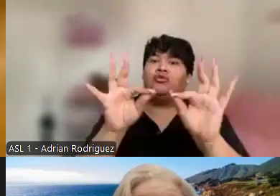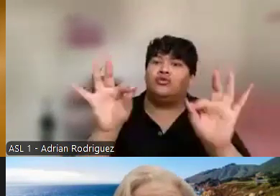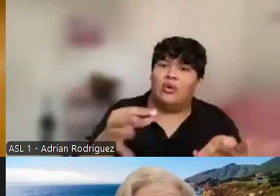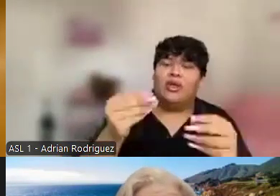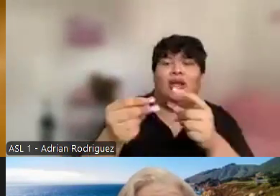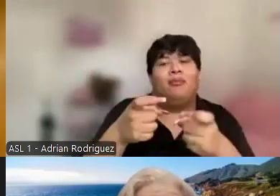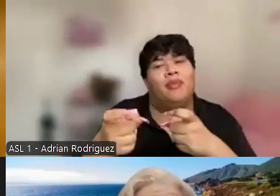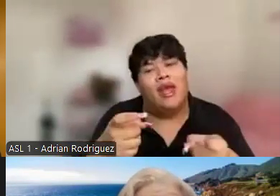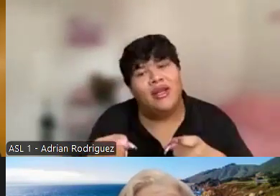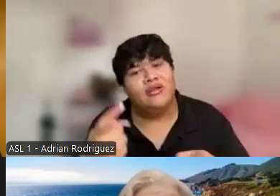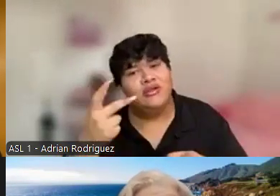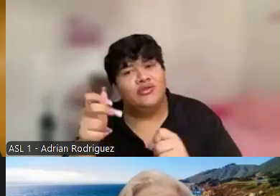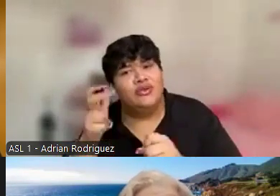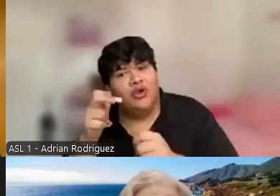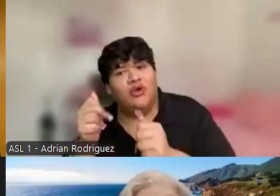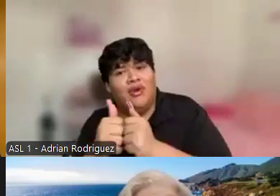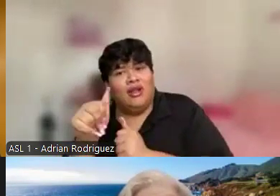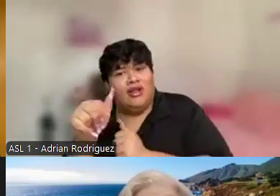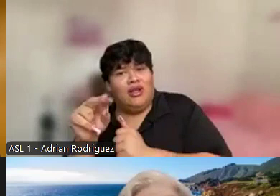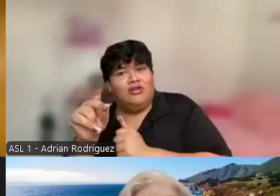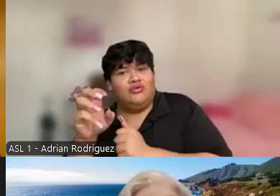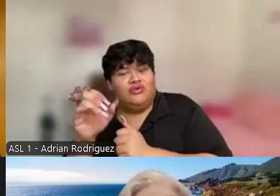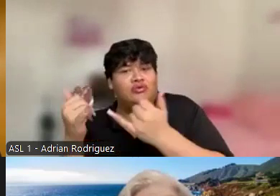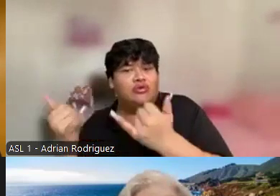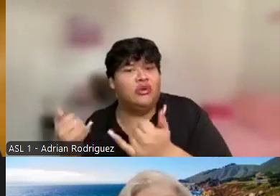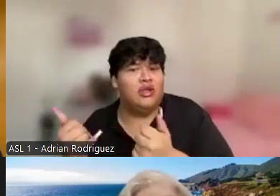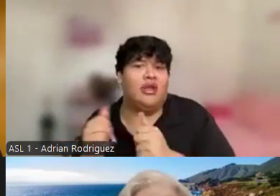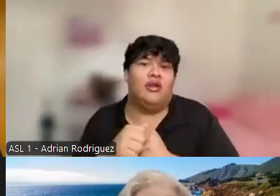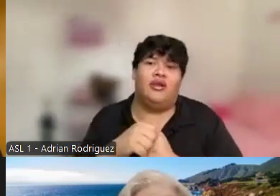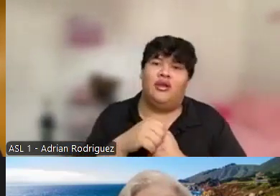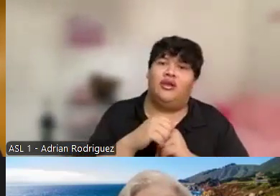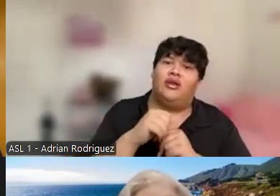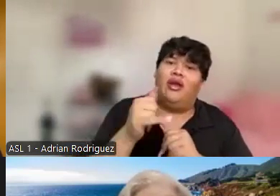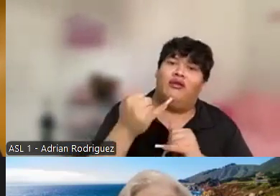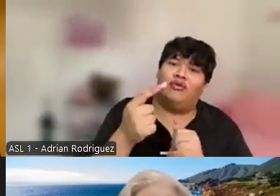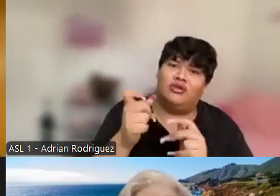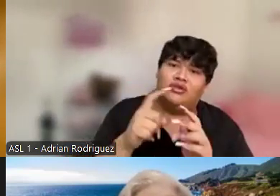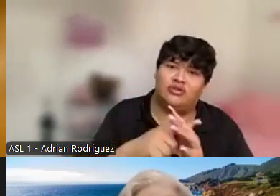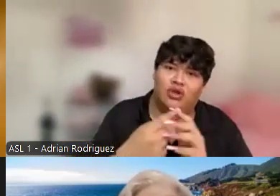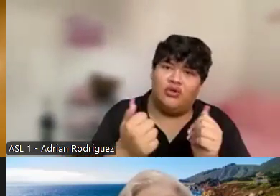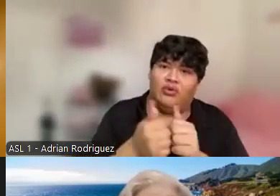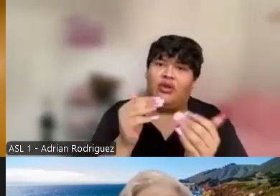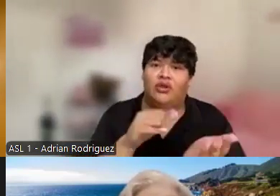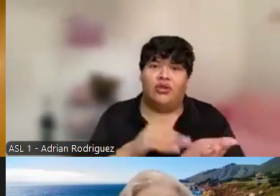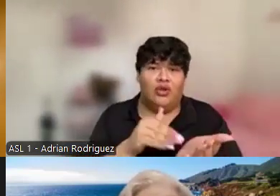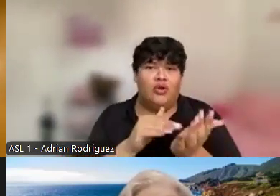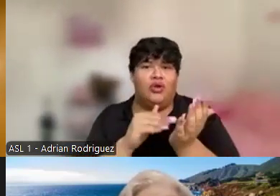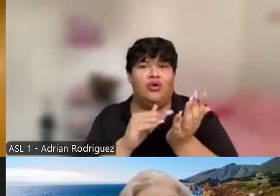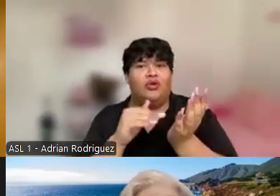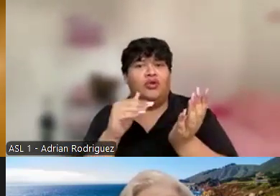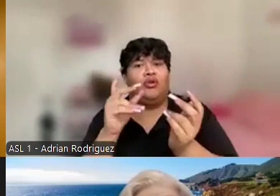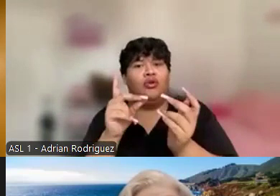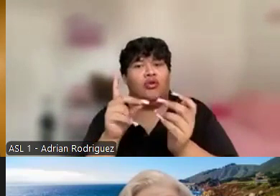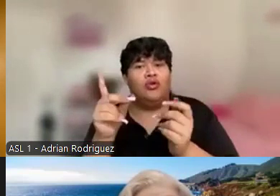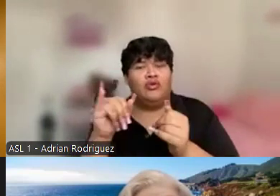management, as you heard from Andrew today. So there are those efforts, and I actually started with Dr. Burks when she was